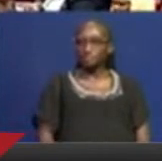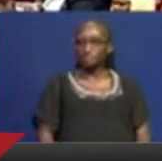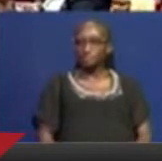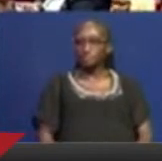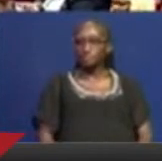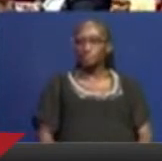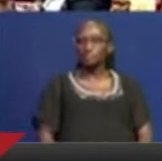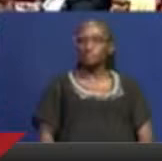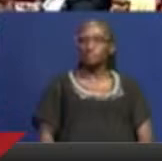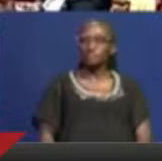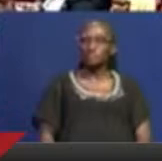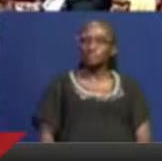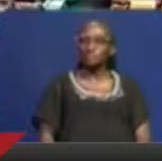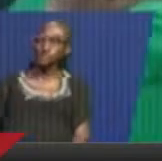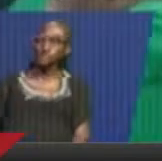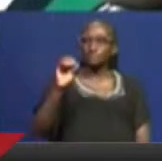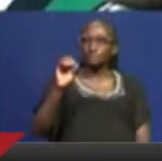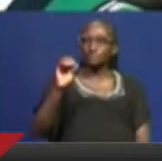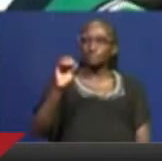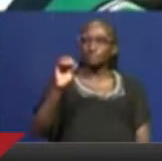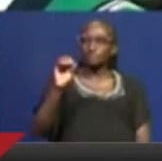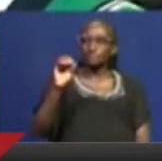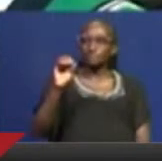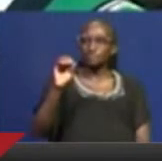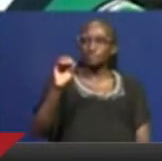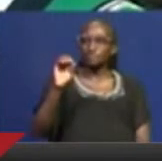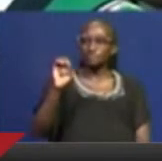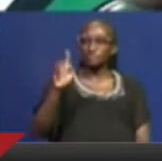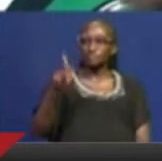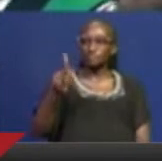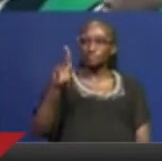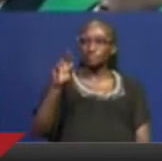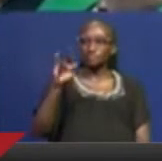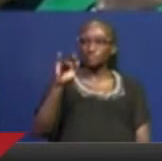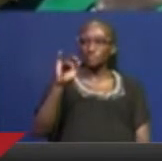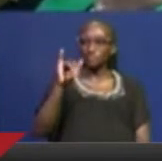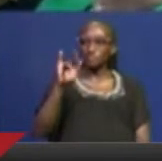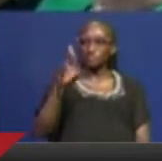Bomet County, Chanet.